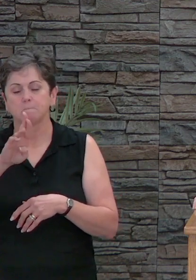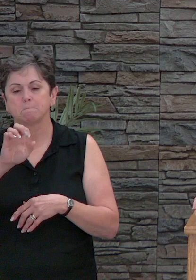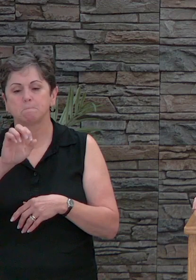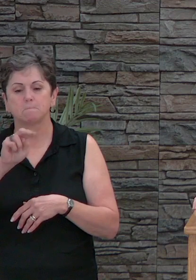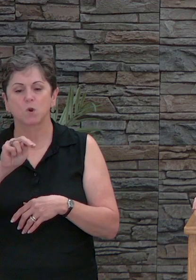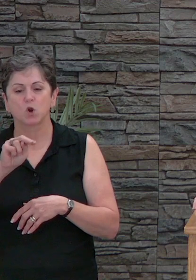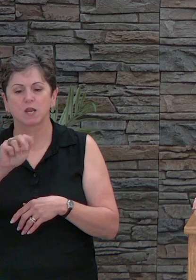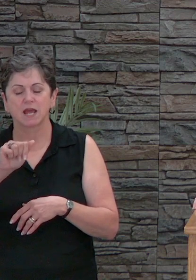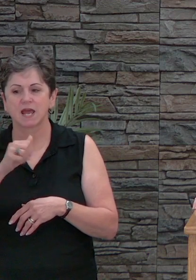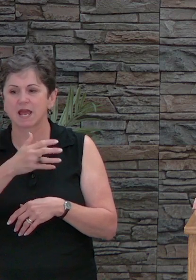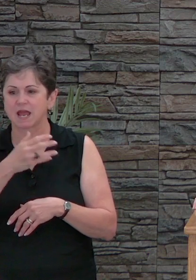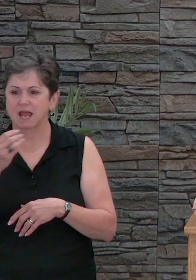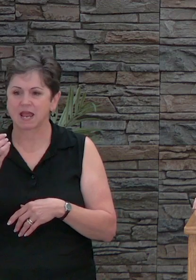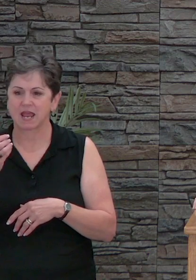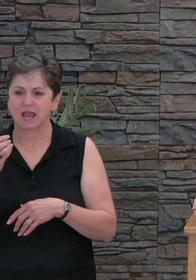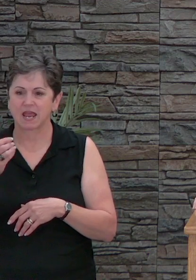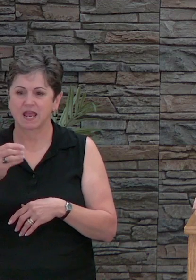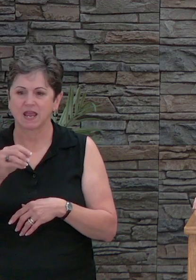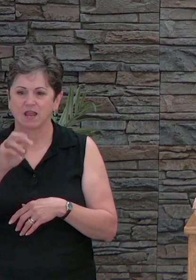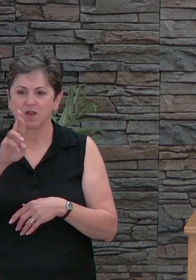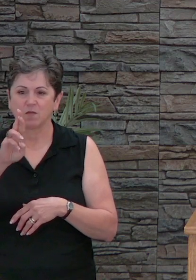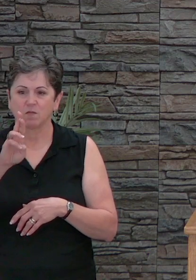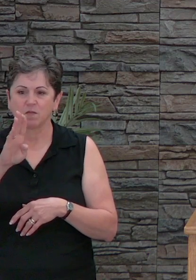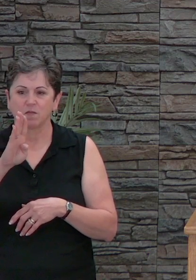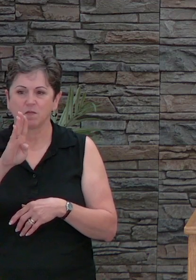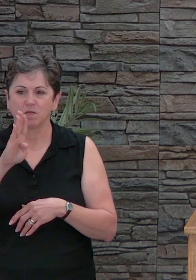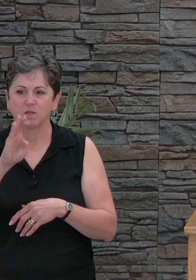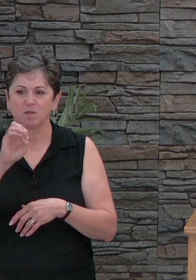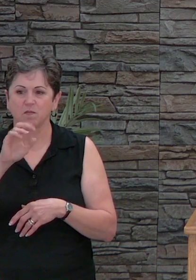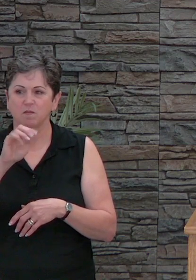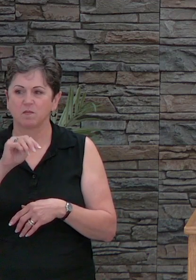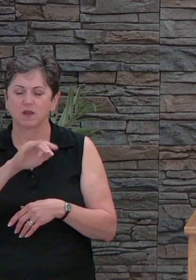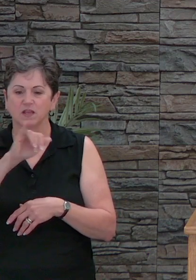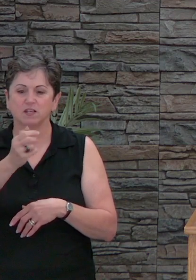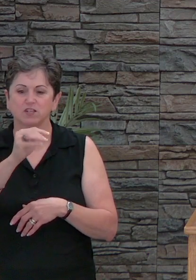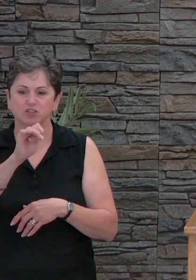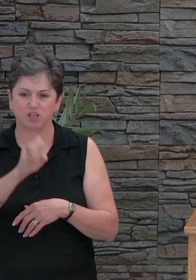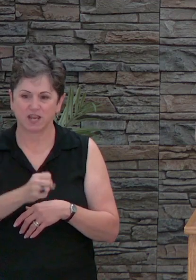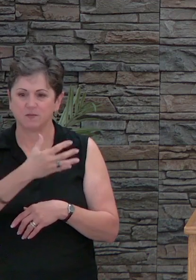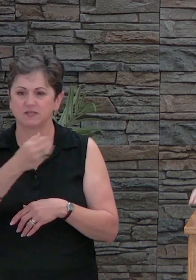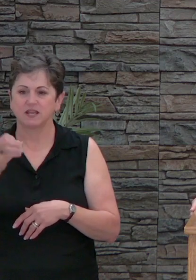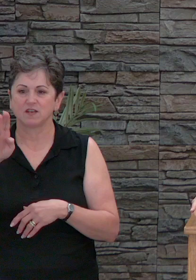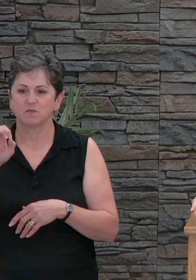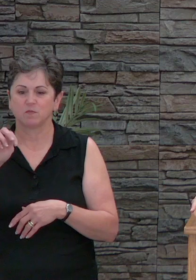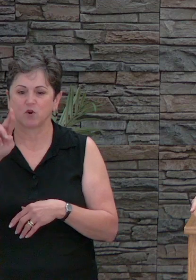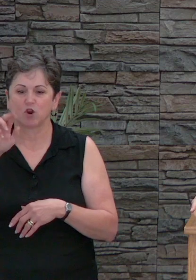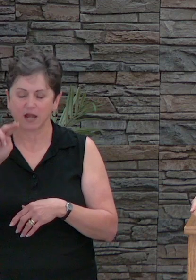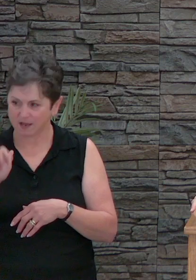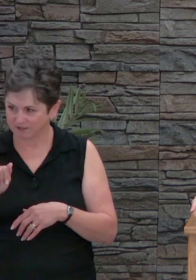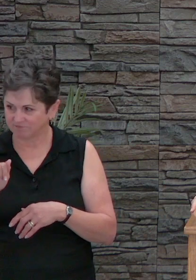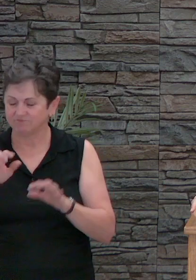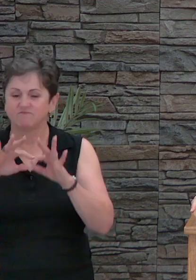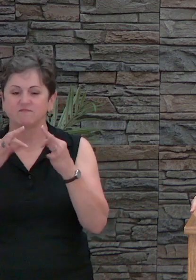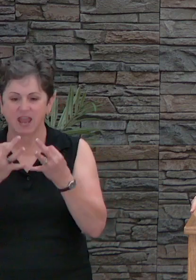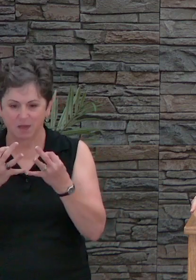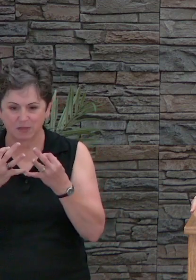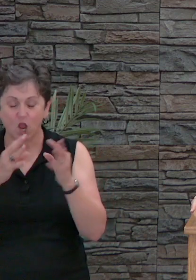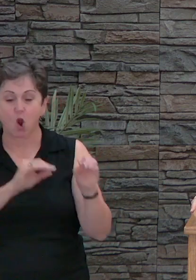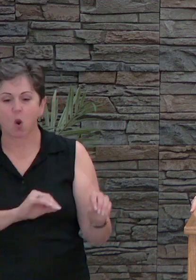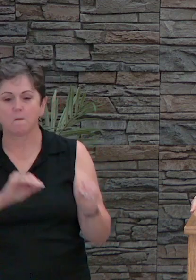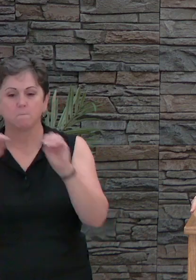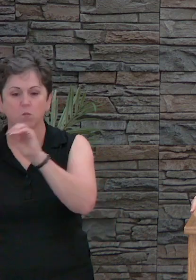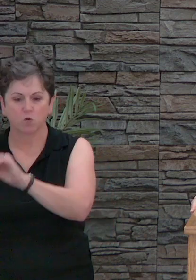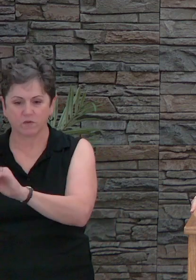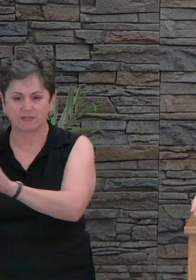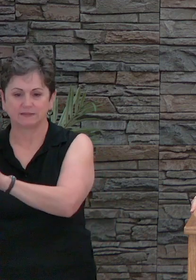Demelignong, where are you? James, are you in here? Huh? James and Berna. Thank you. James and Berna will be moving